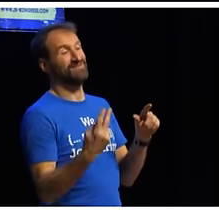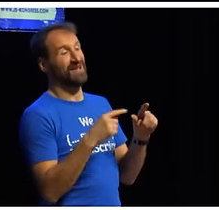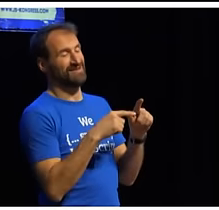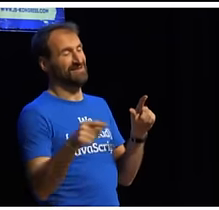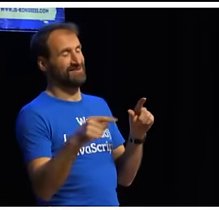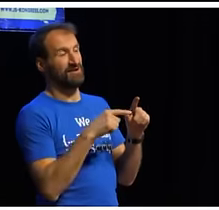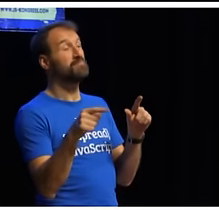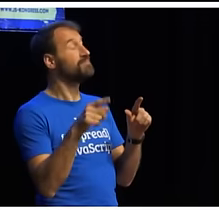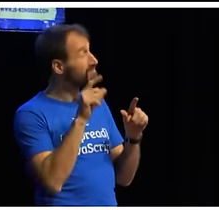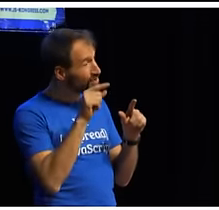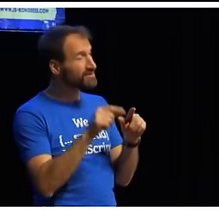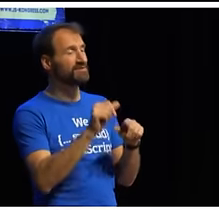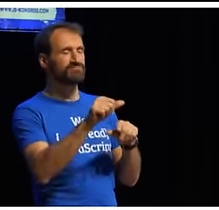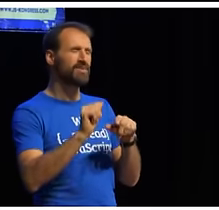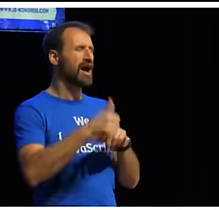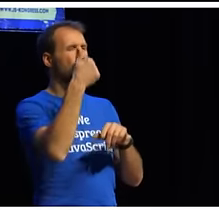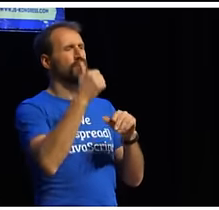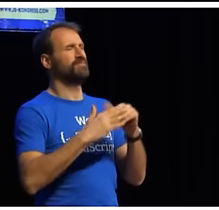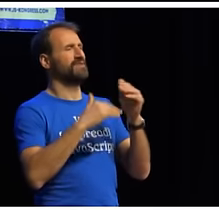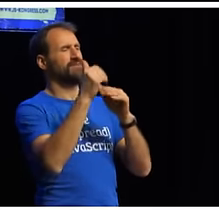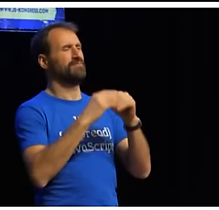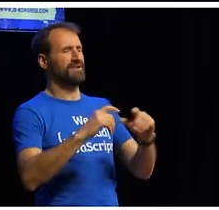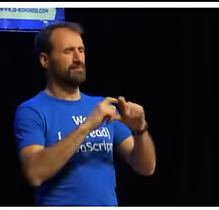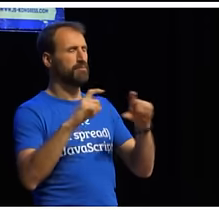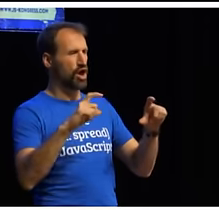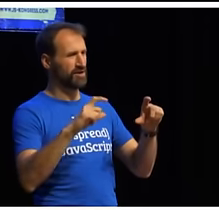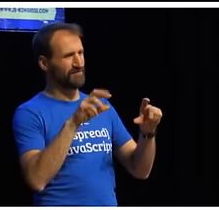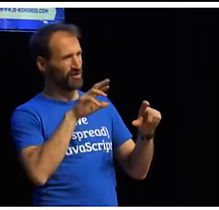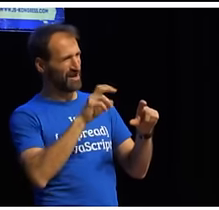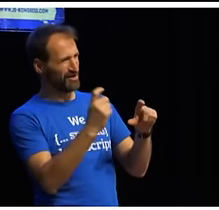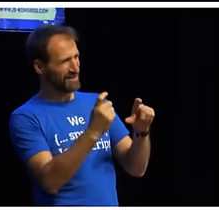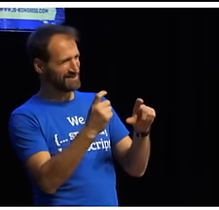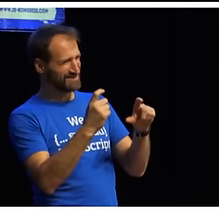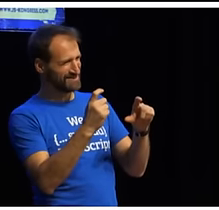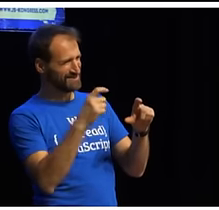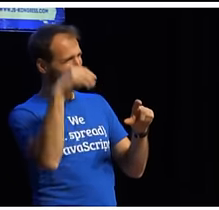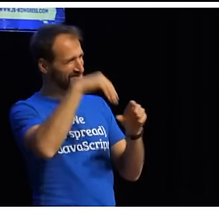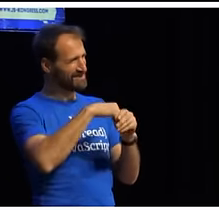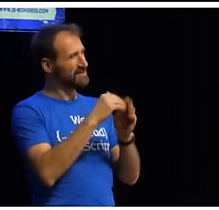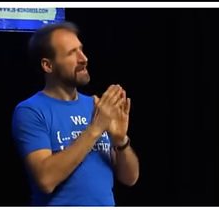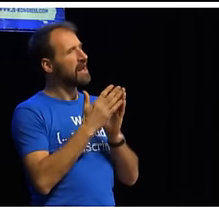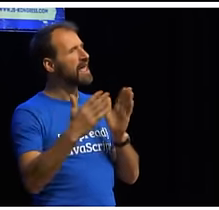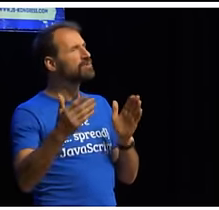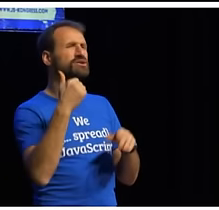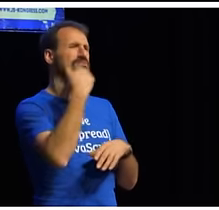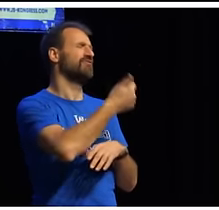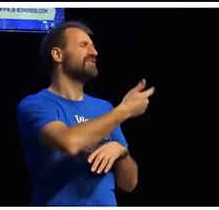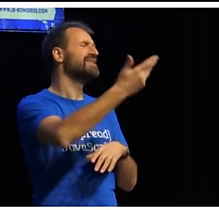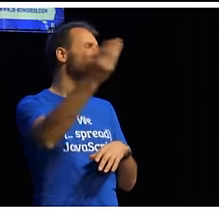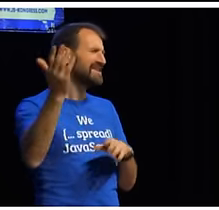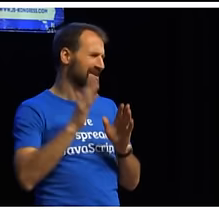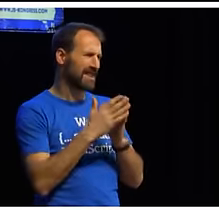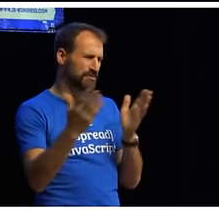of these Rx libraries, there are also many, they are also available in many other